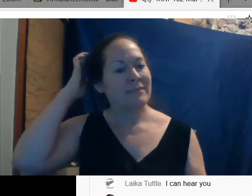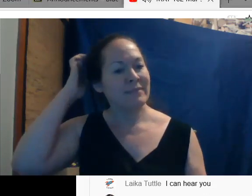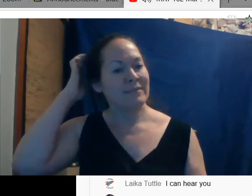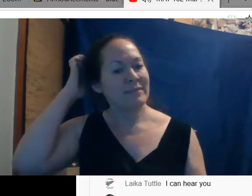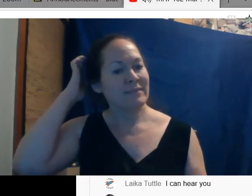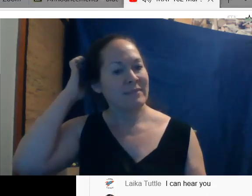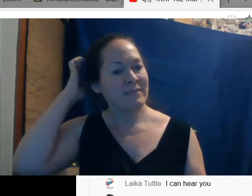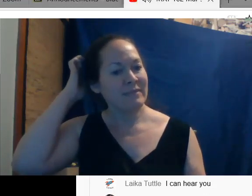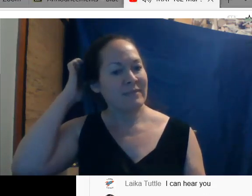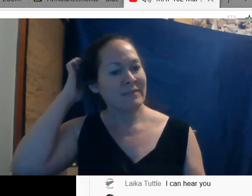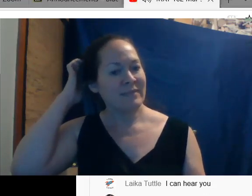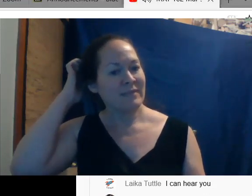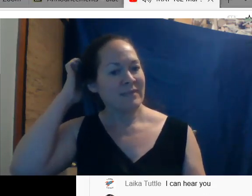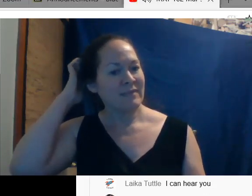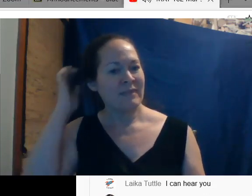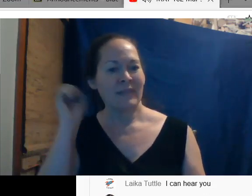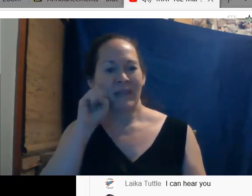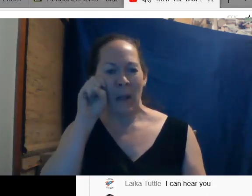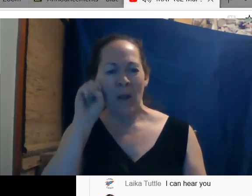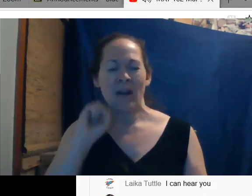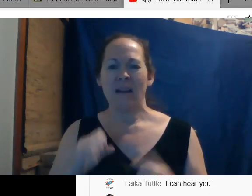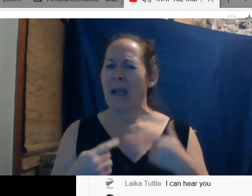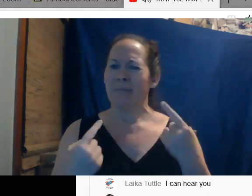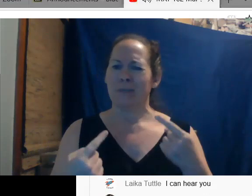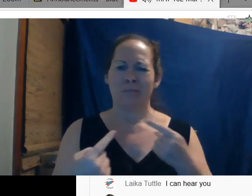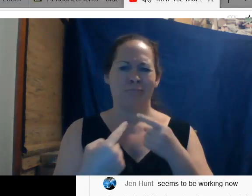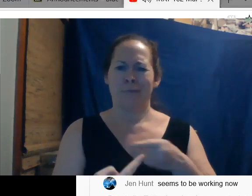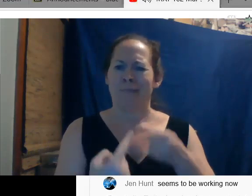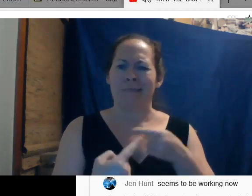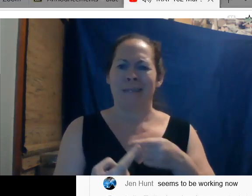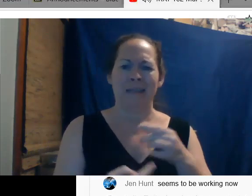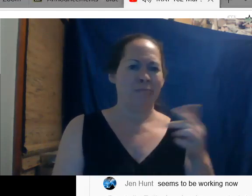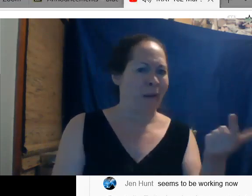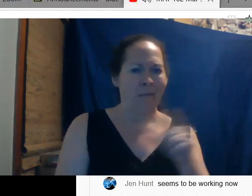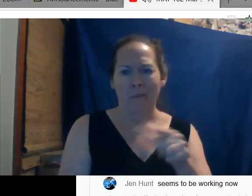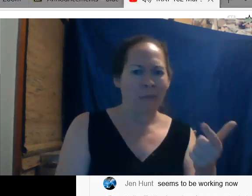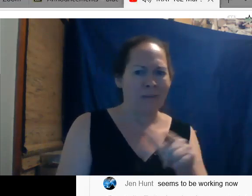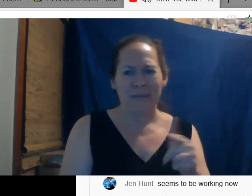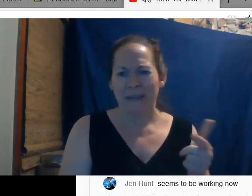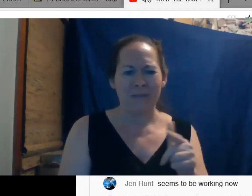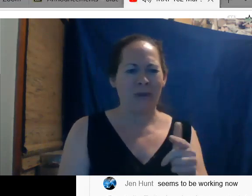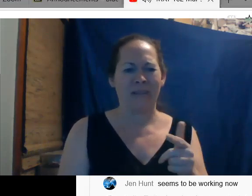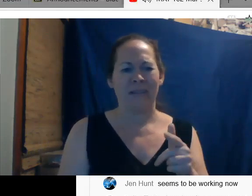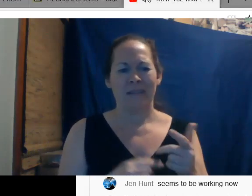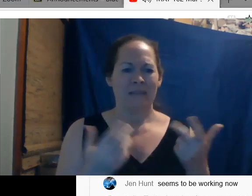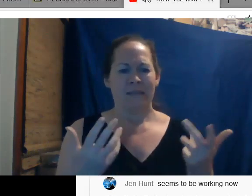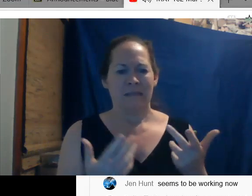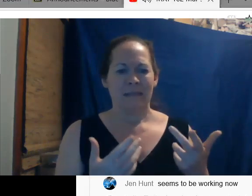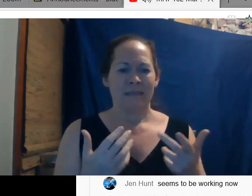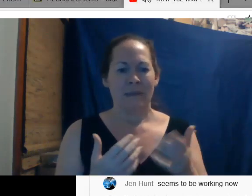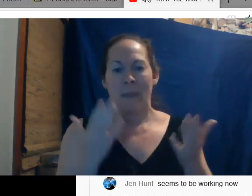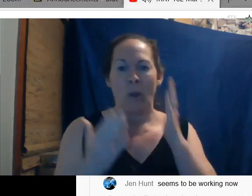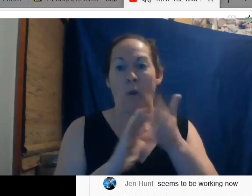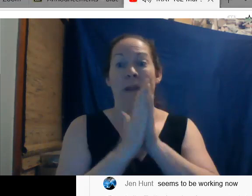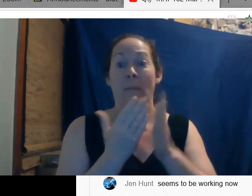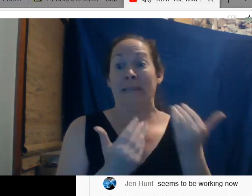the switching back and forth on screens, I don't do when I record the stuff on my own. I actually can watch what I'm doing. It's a little bit easier.